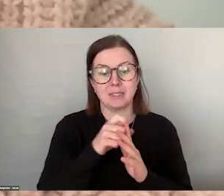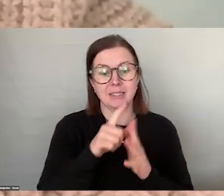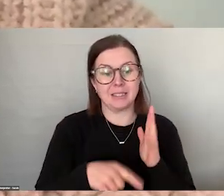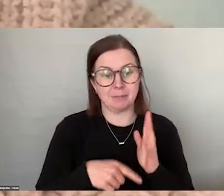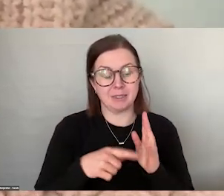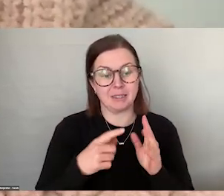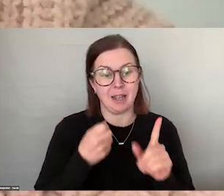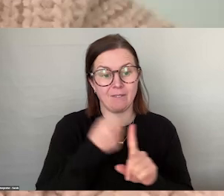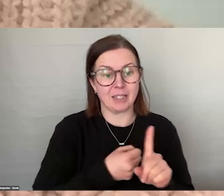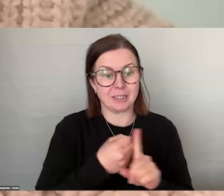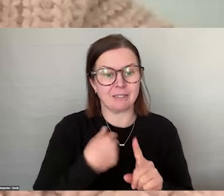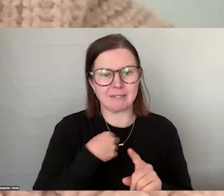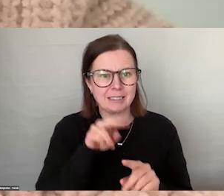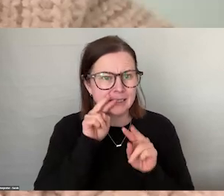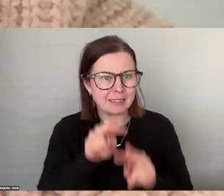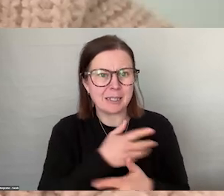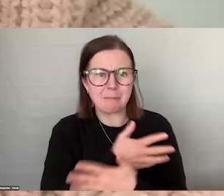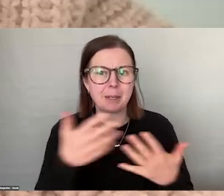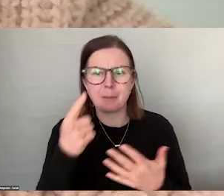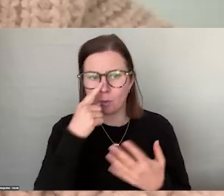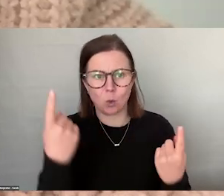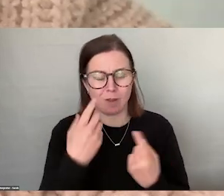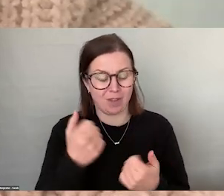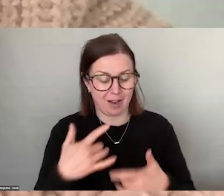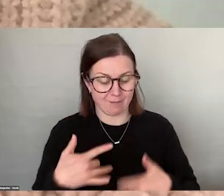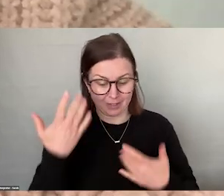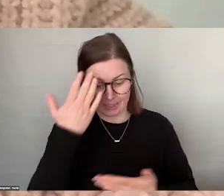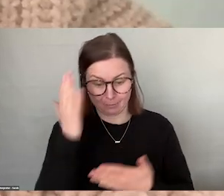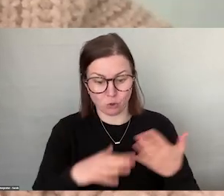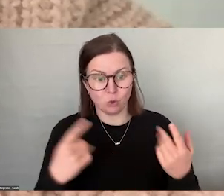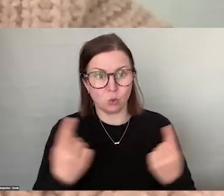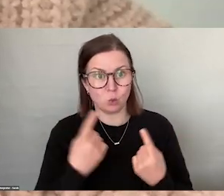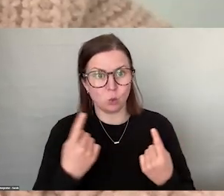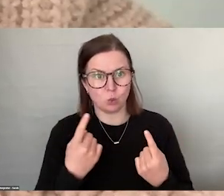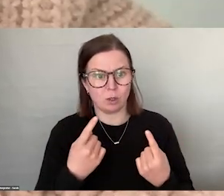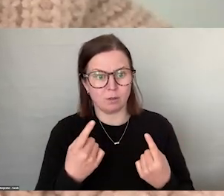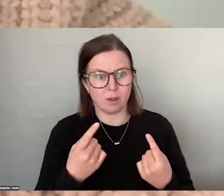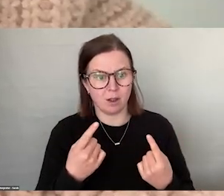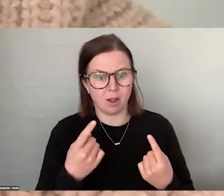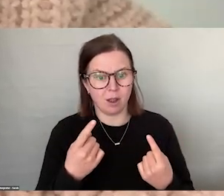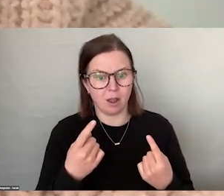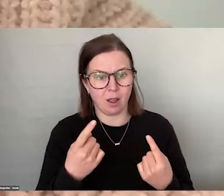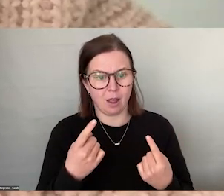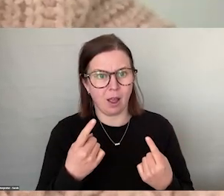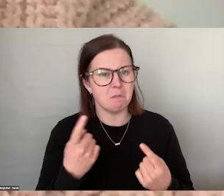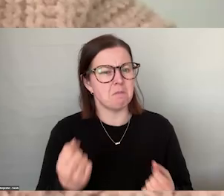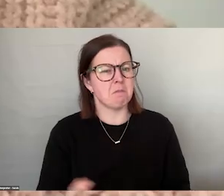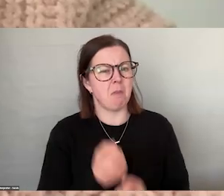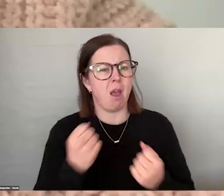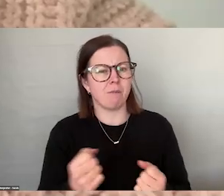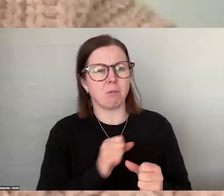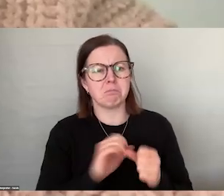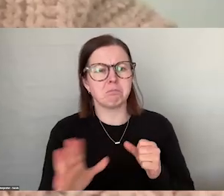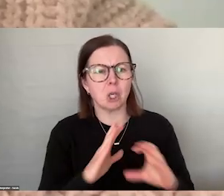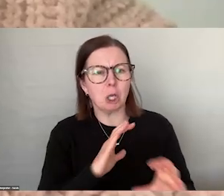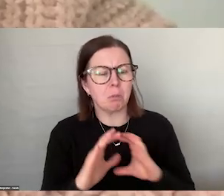have seen so many people with lived experiences who are powerful communicators.